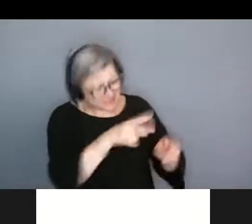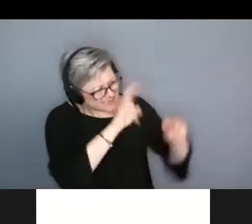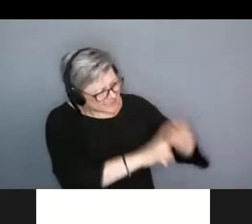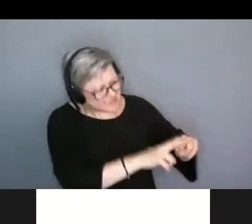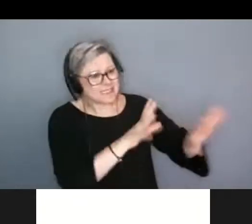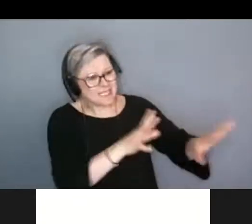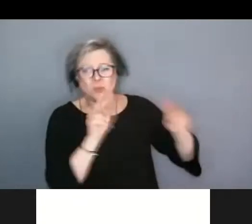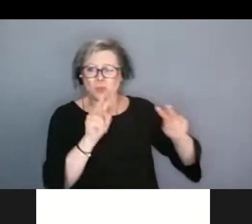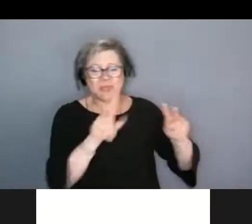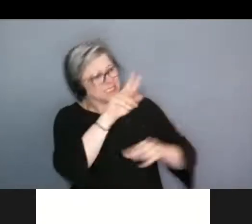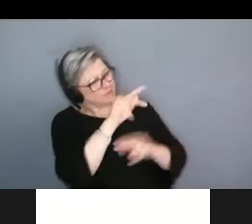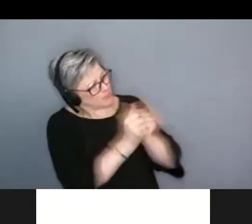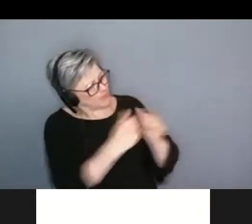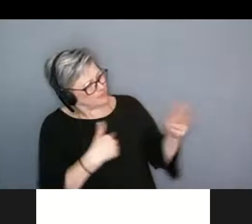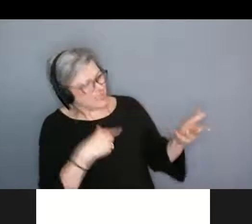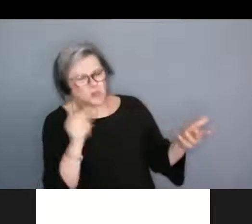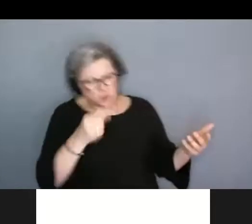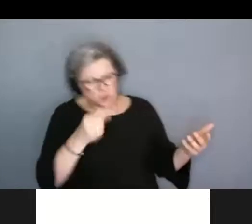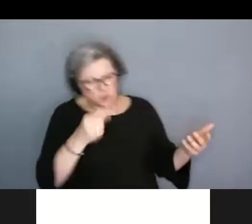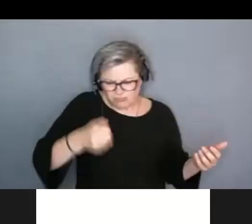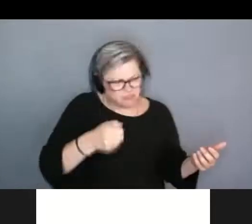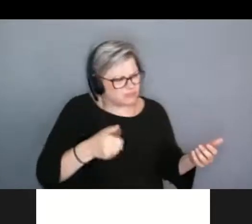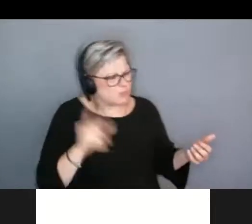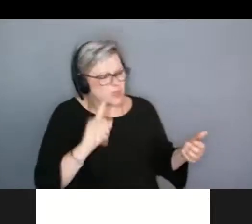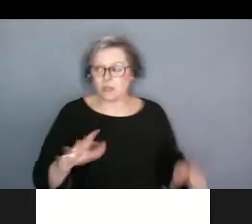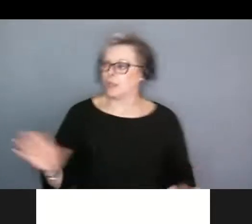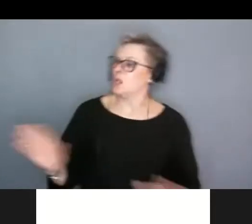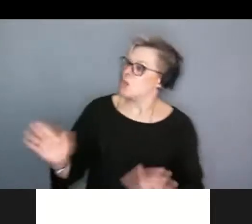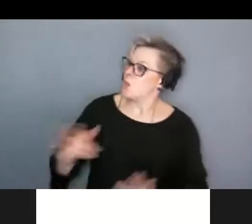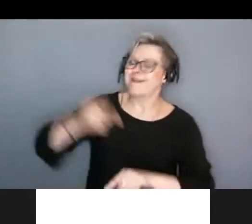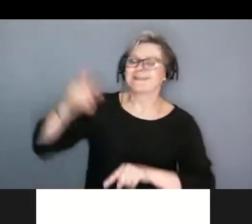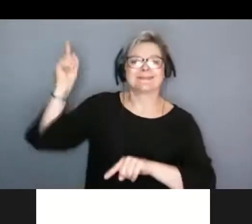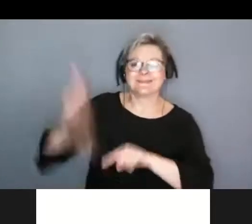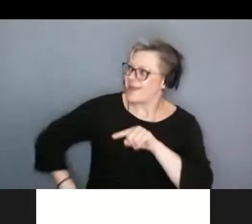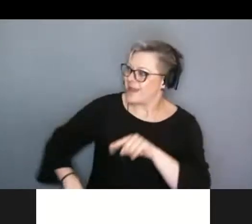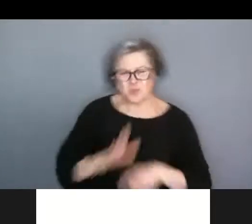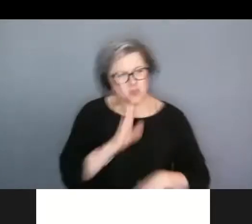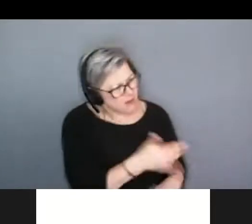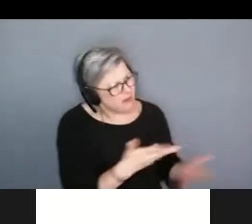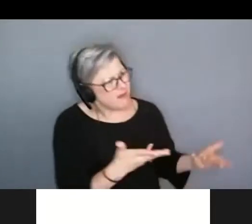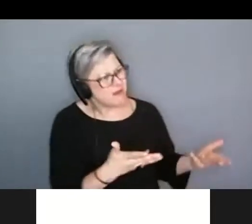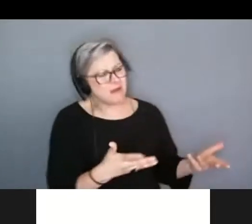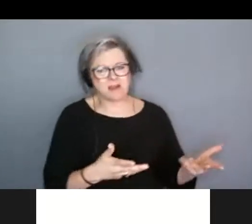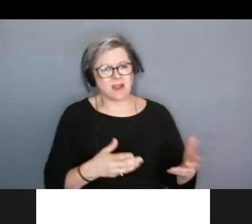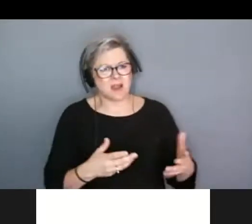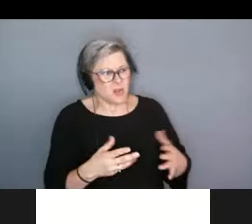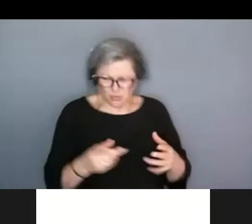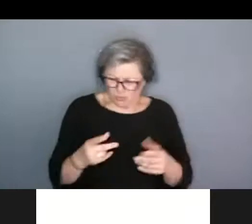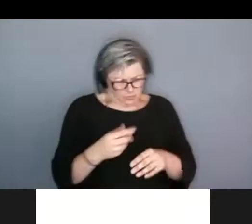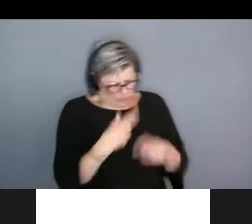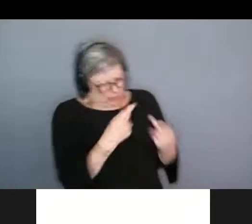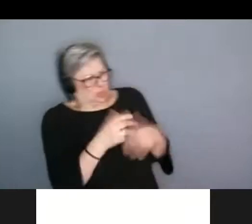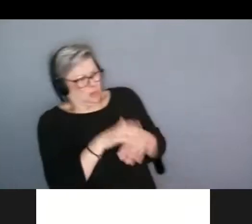the TV with me. Where's that remote thingy? No, I can't. Why not? Why are you pulling